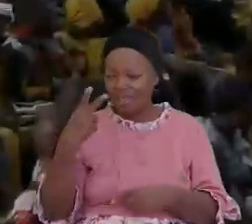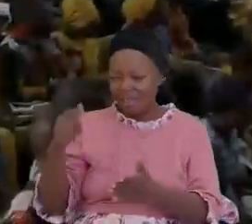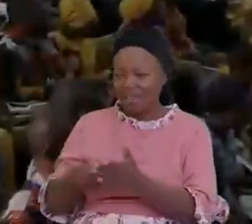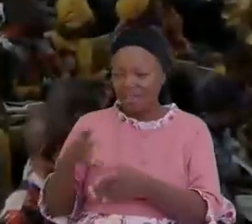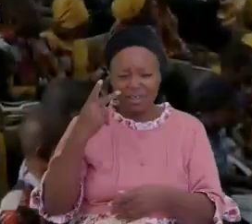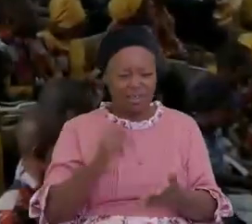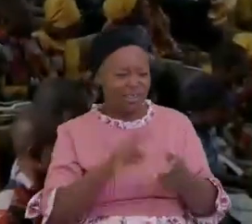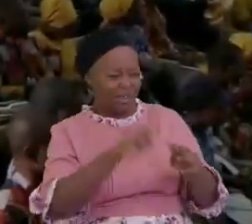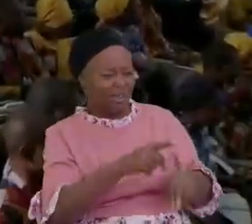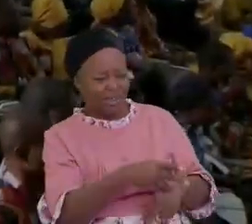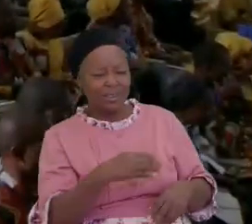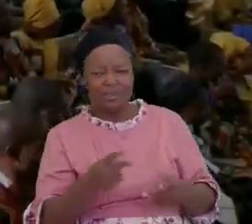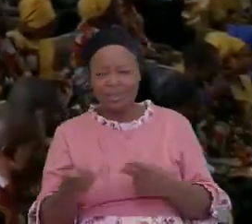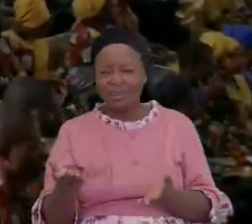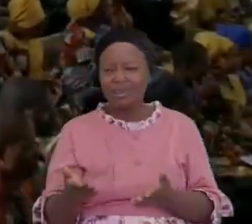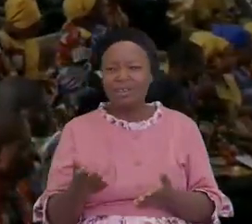way.